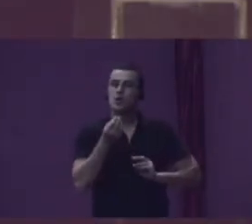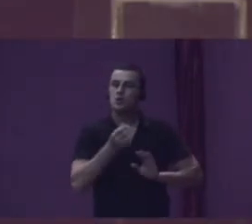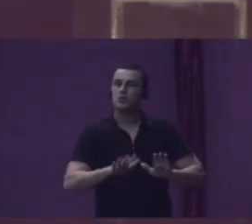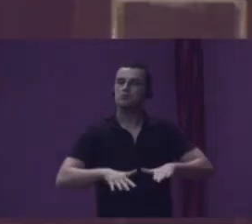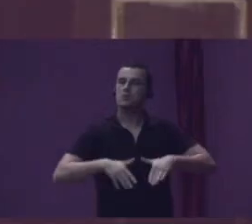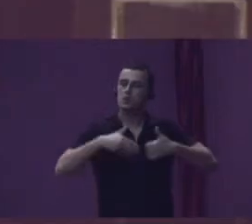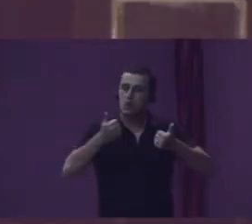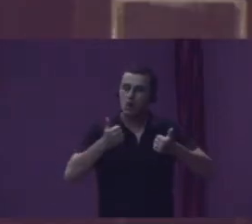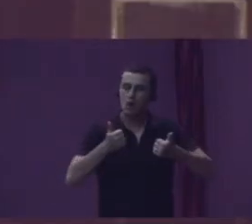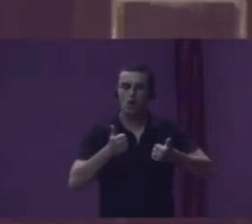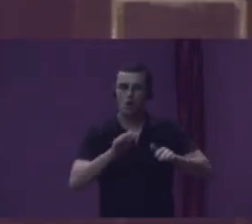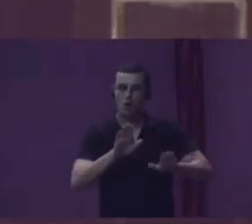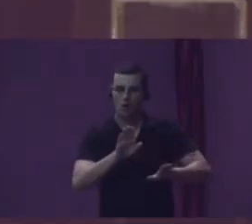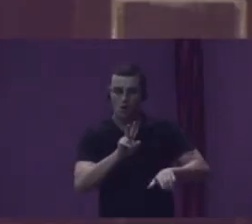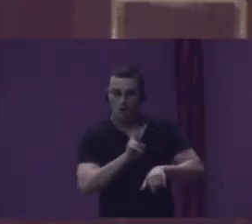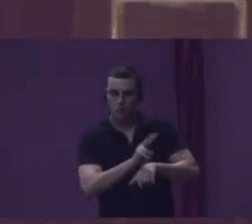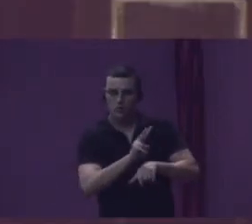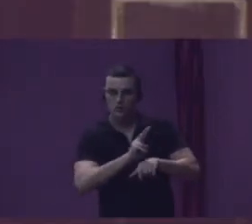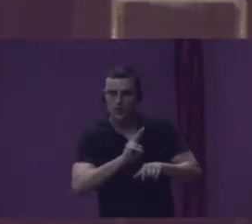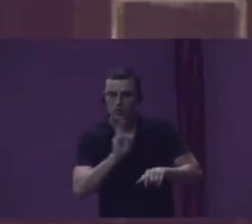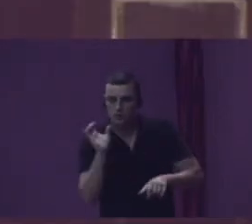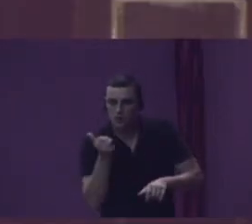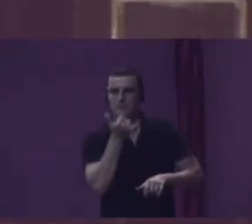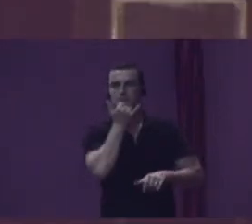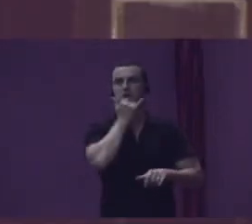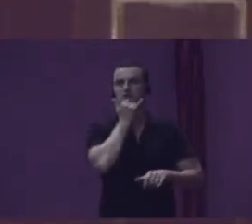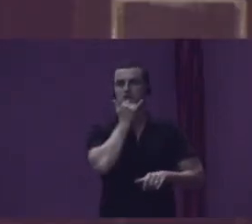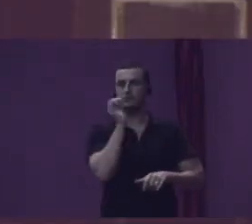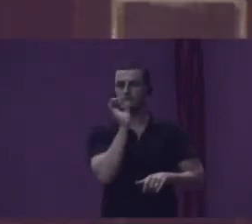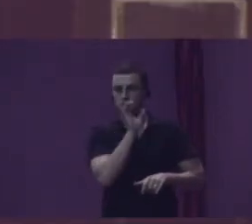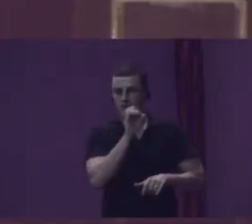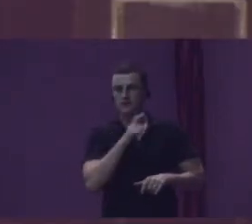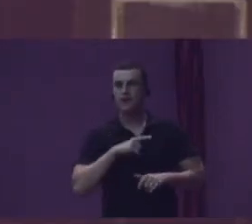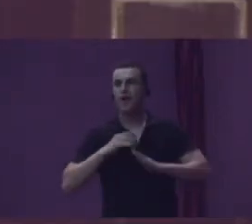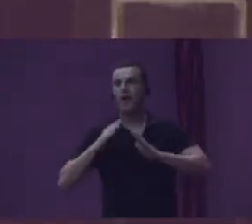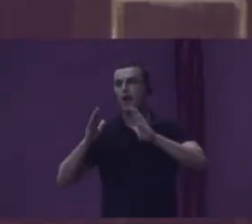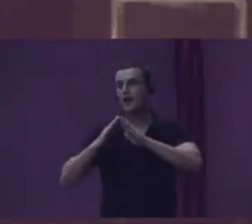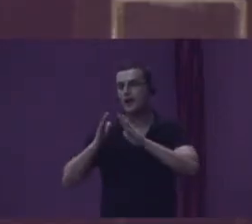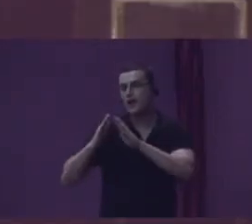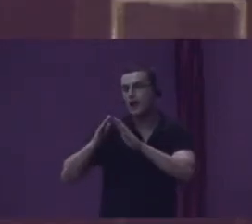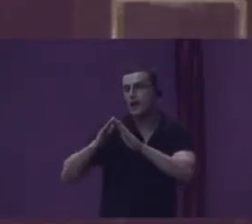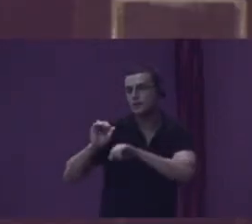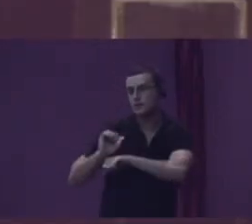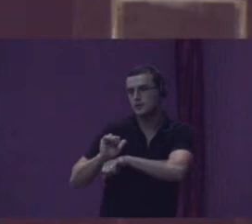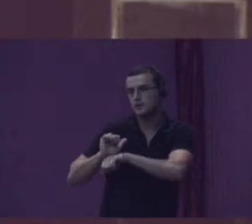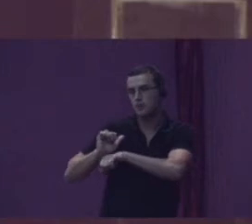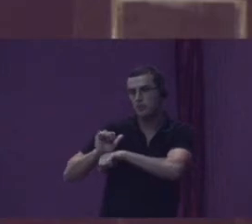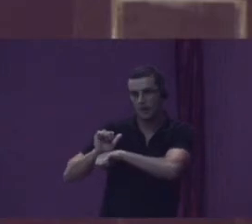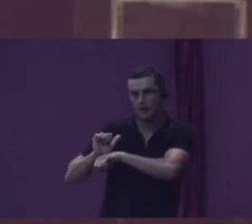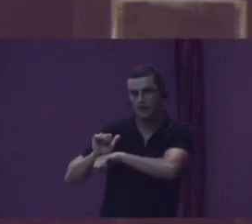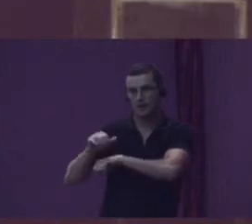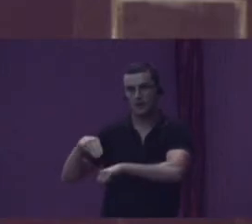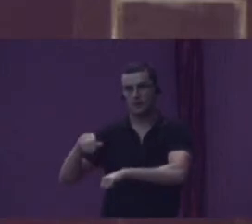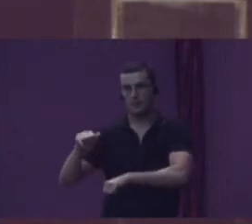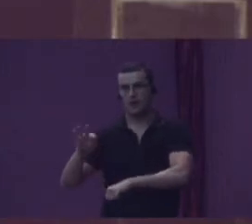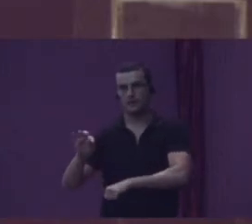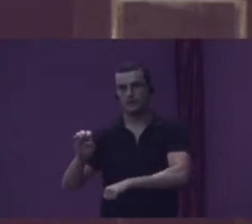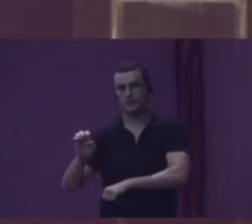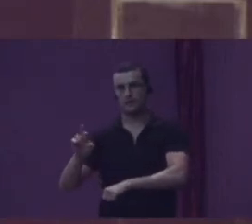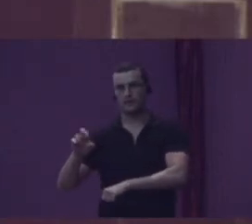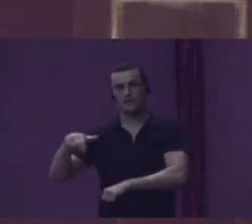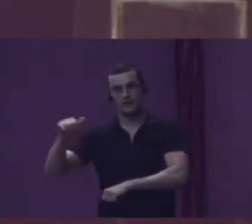that in a moment, as well as community-based strategies, sensitization and training of women in the community as